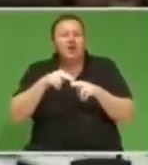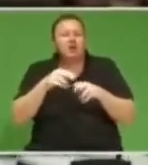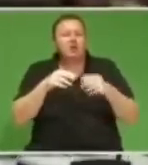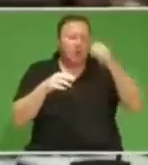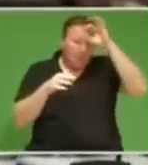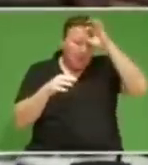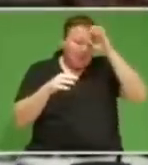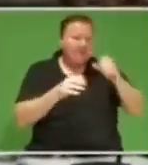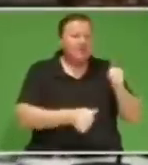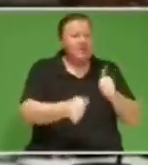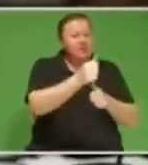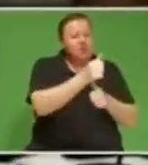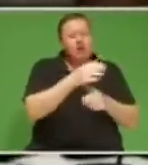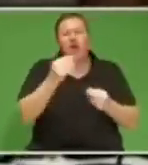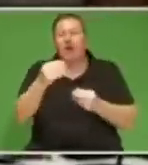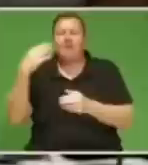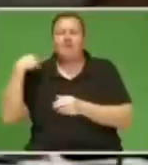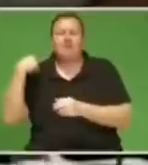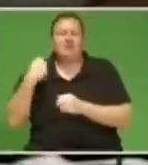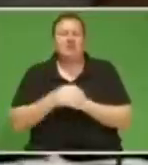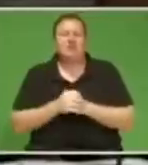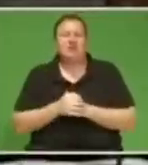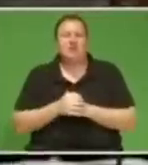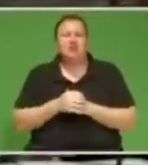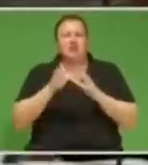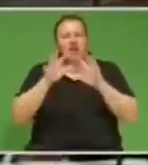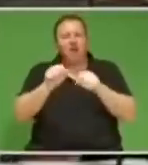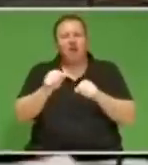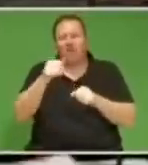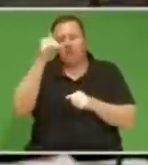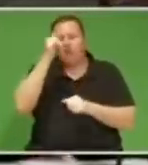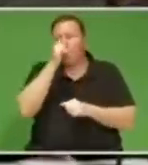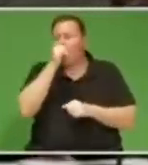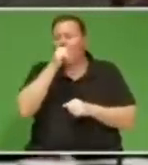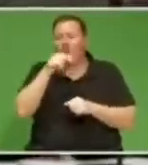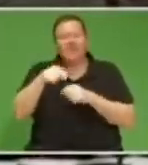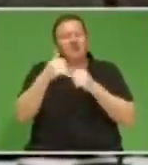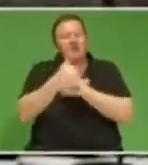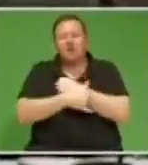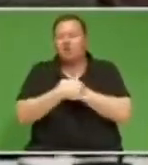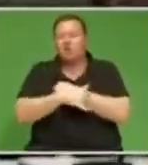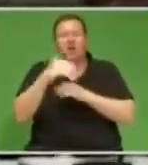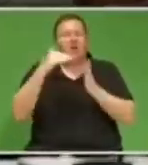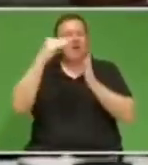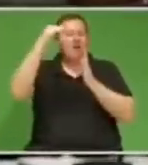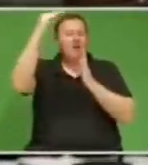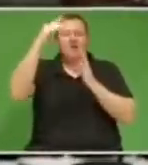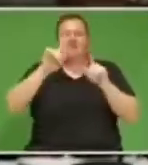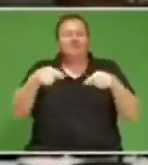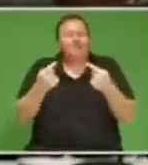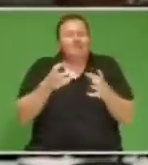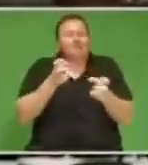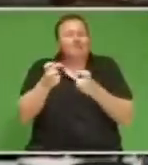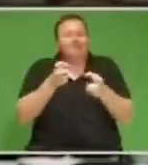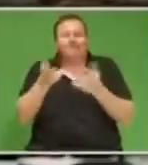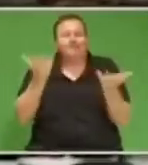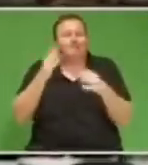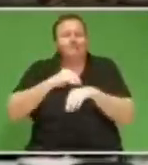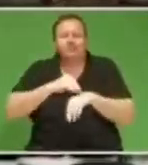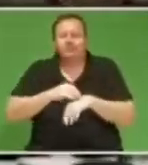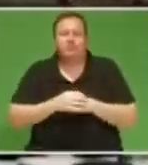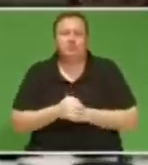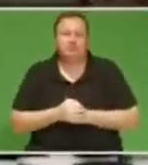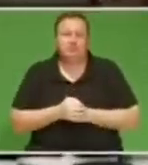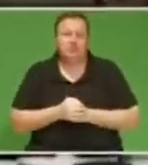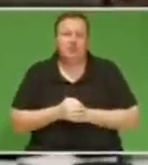take over. The crime in this country has escalated to the levels that are uncontrollable. We need